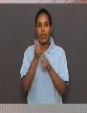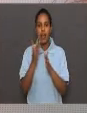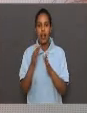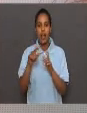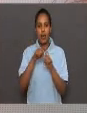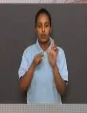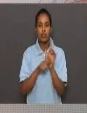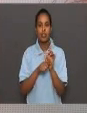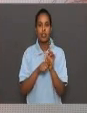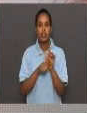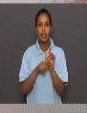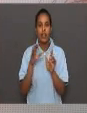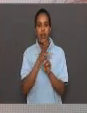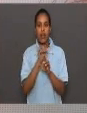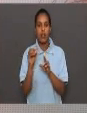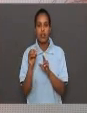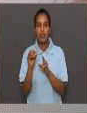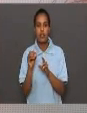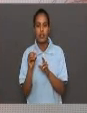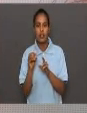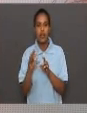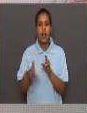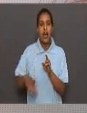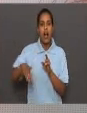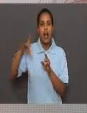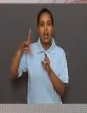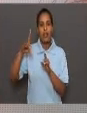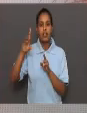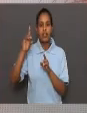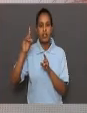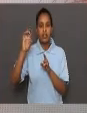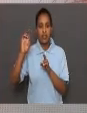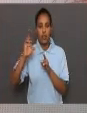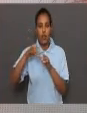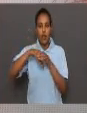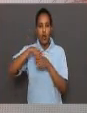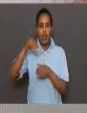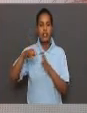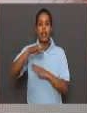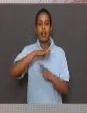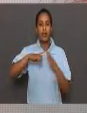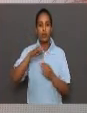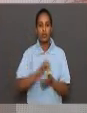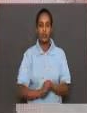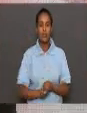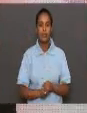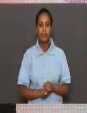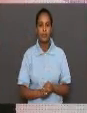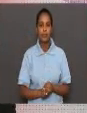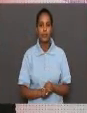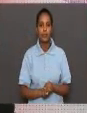metal ions and the mobile, highly delocalized electrons.